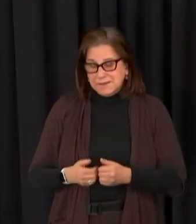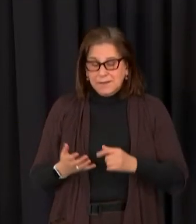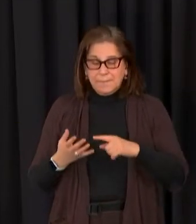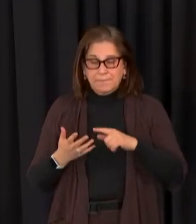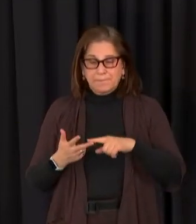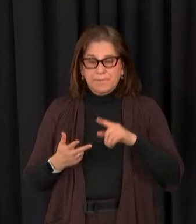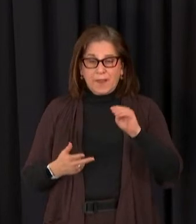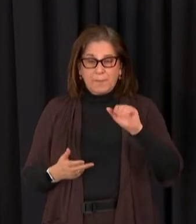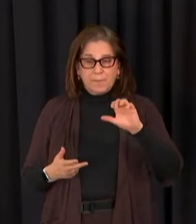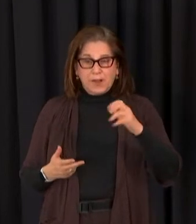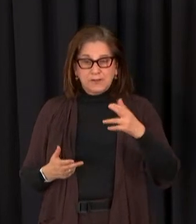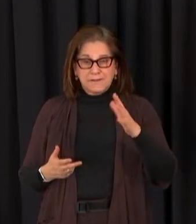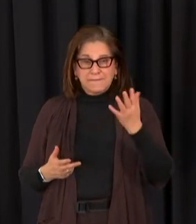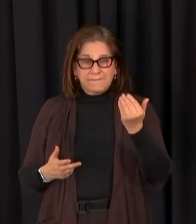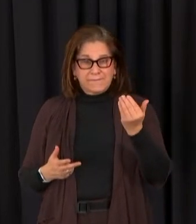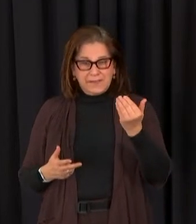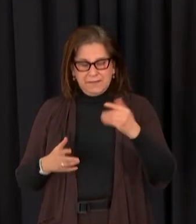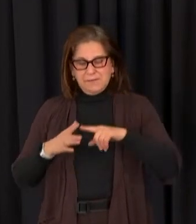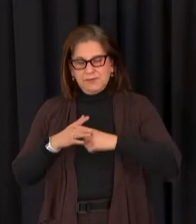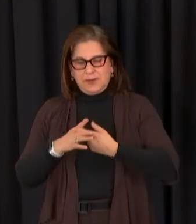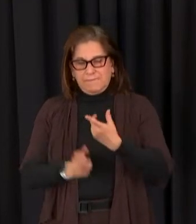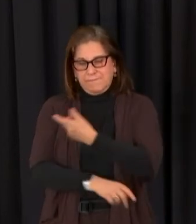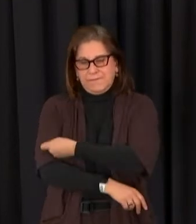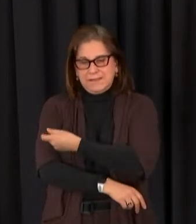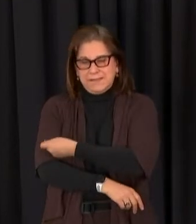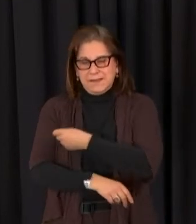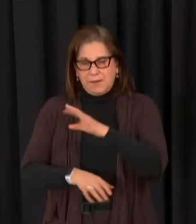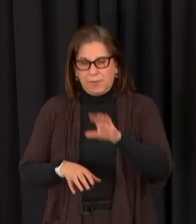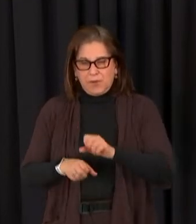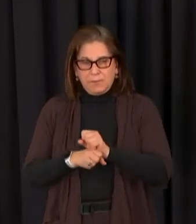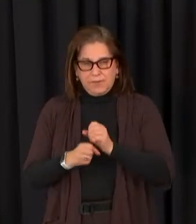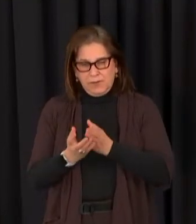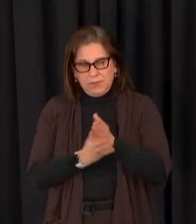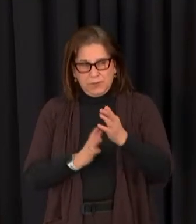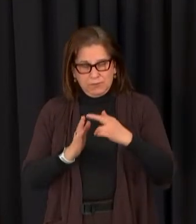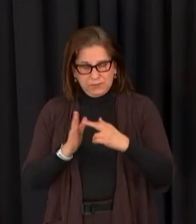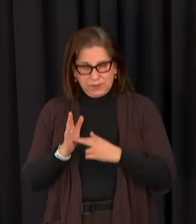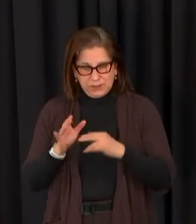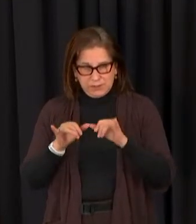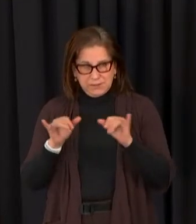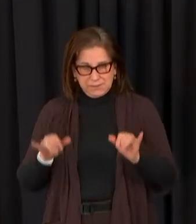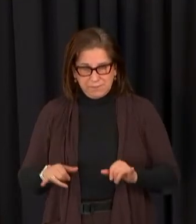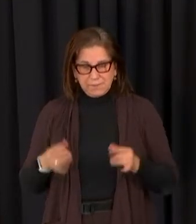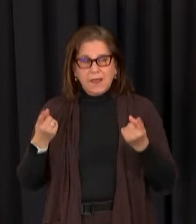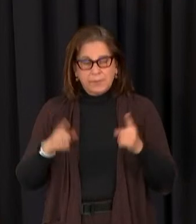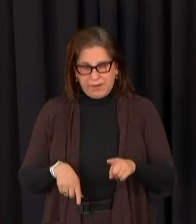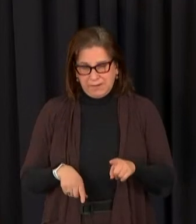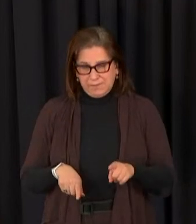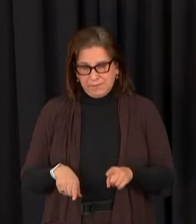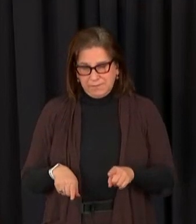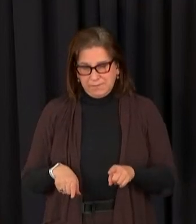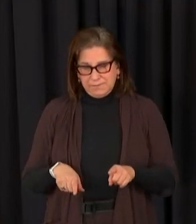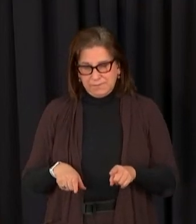first vaccination appointments made through the pre-registration system take place. And if